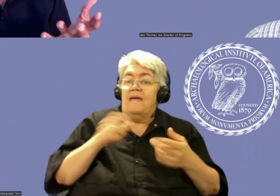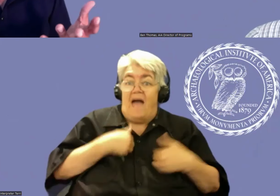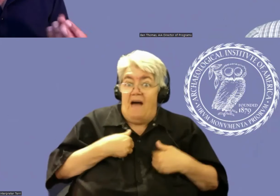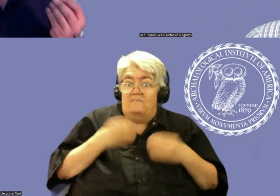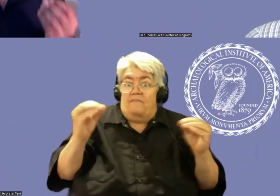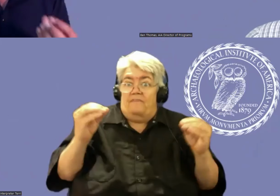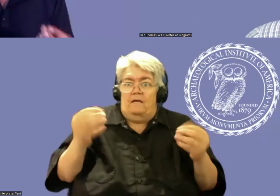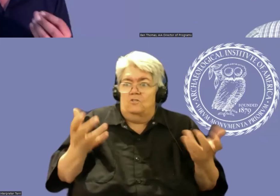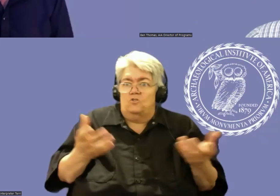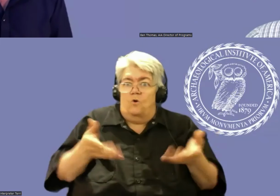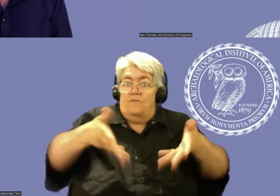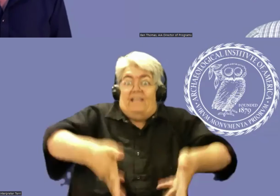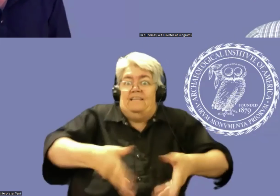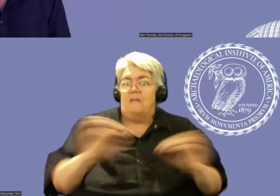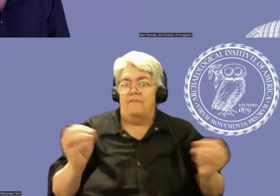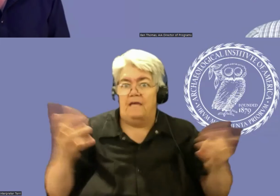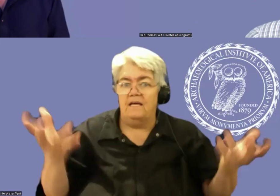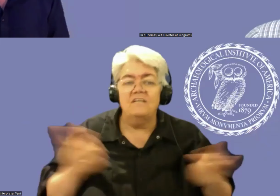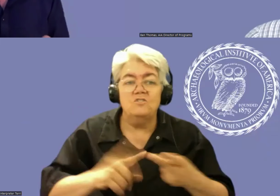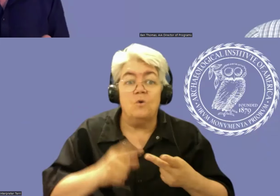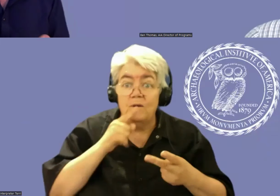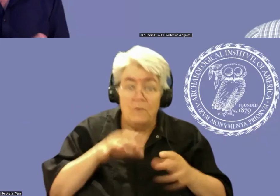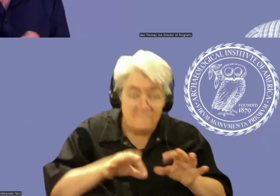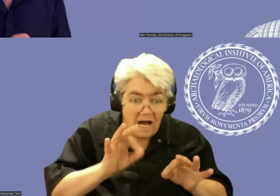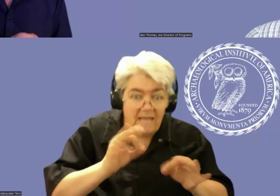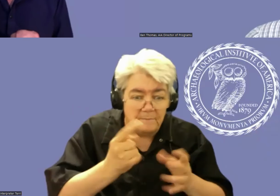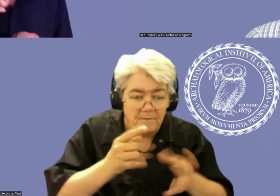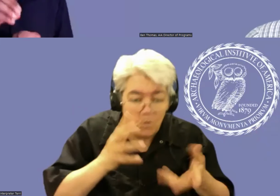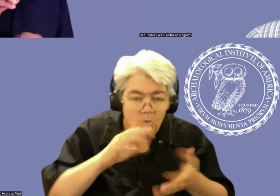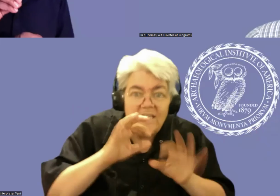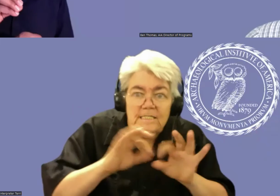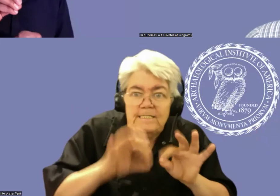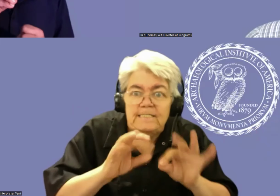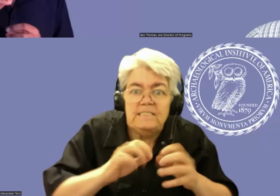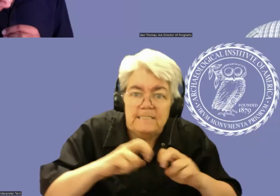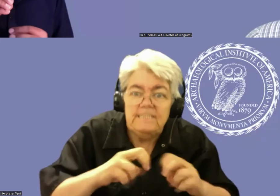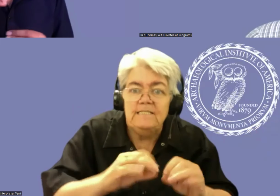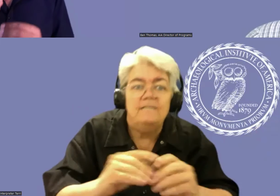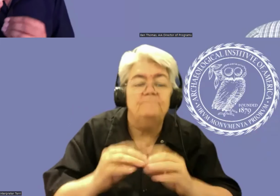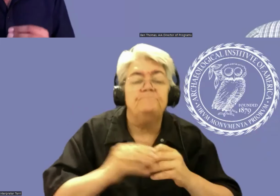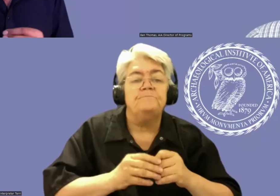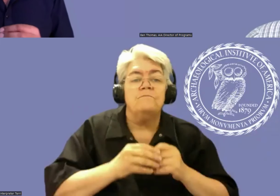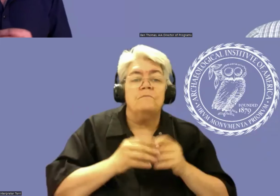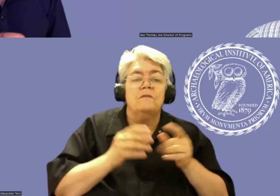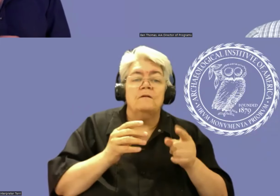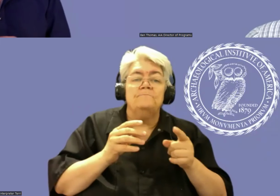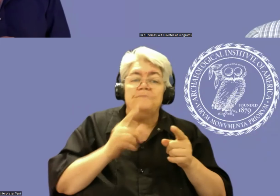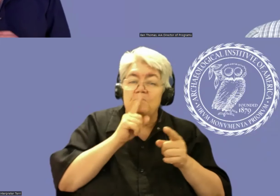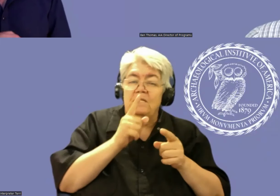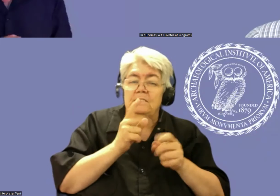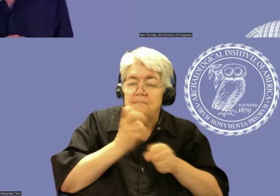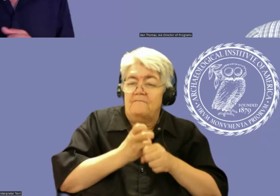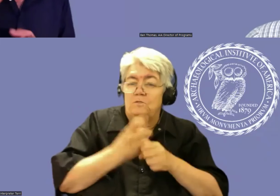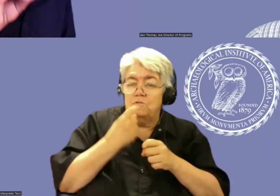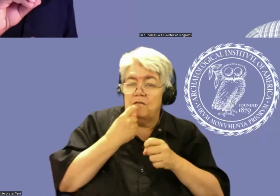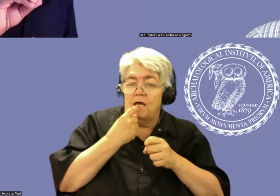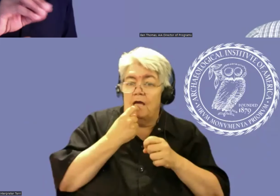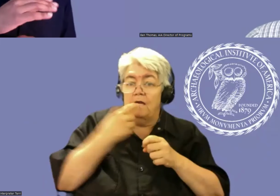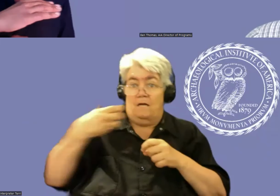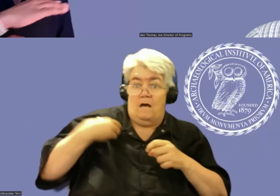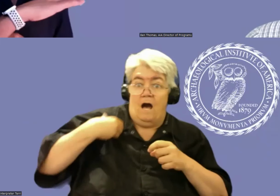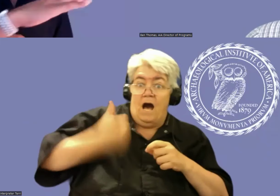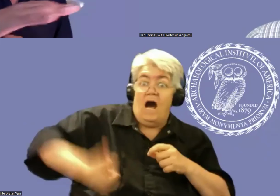course, we, we really make an effort to extrapolate as much as possible from there is, uh, it's difficult to say hierarchy, but certainly